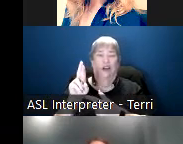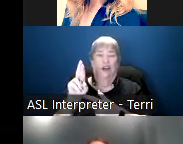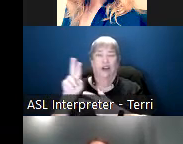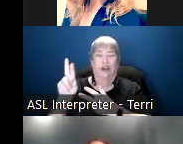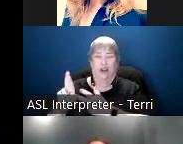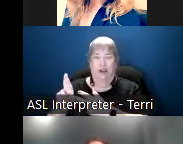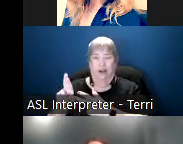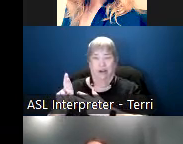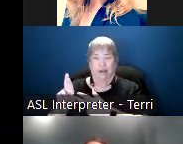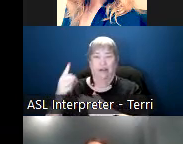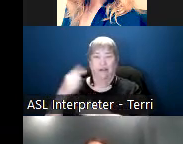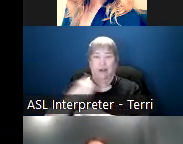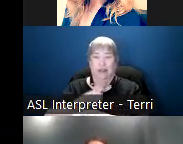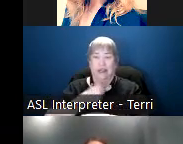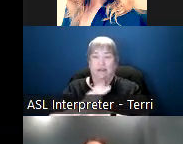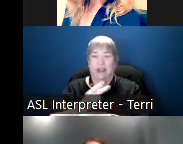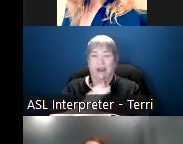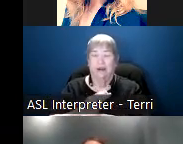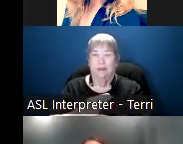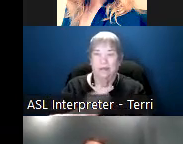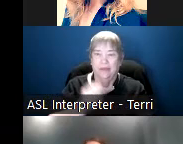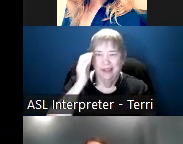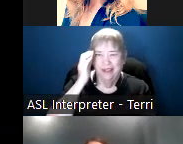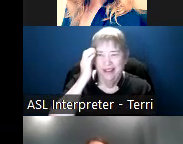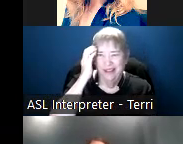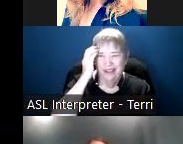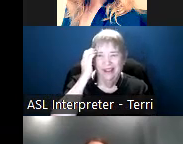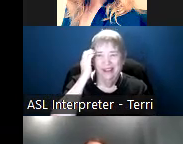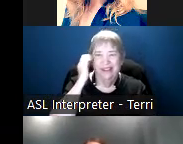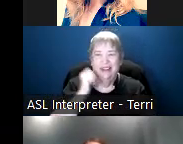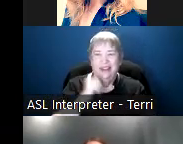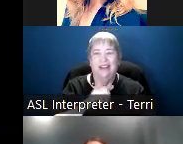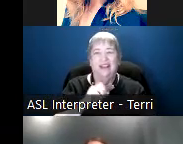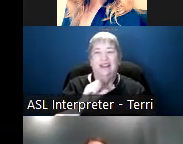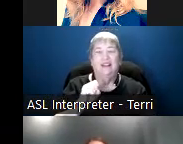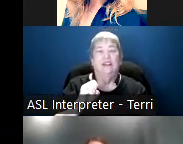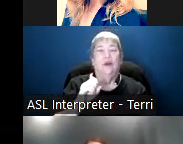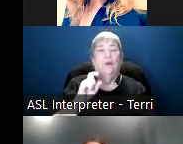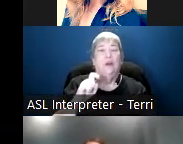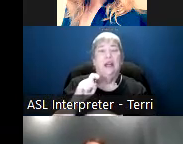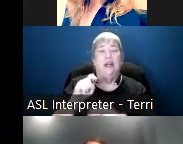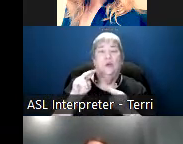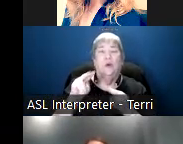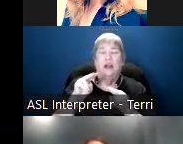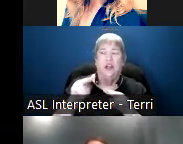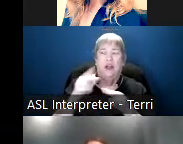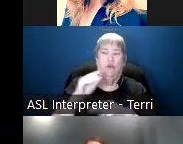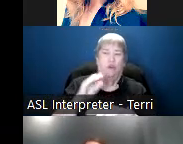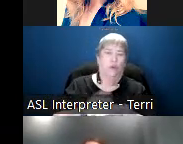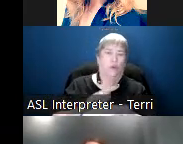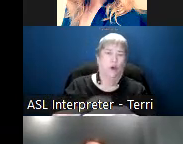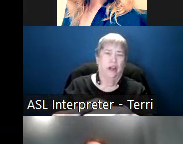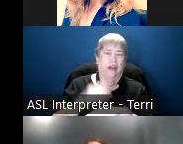thing is you want to be recognizing or watching for warning signs of vicarious trauma, compassion fatigue,